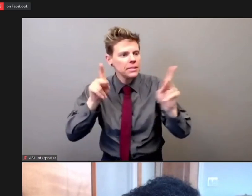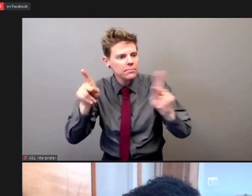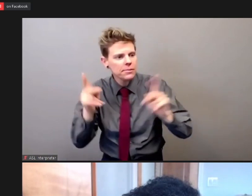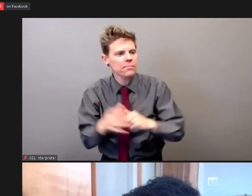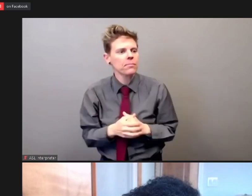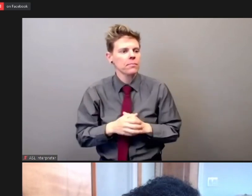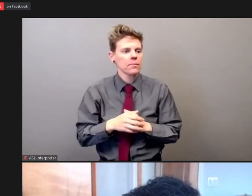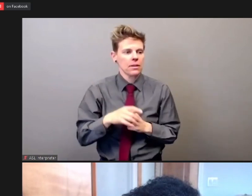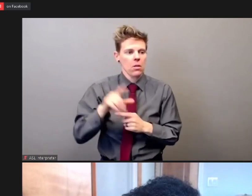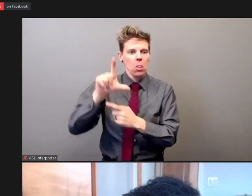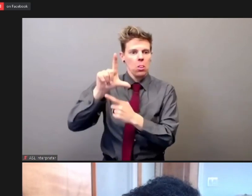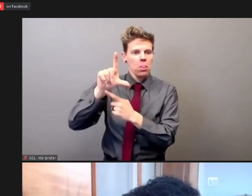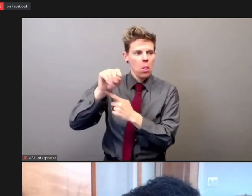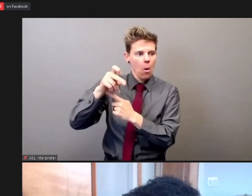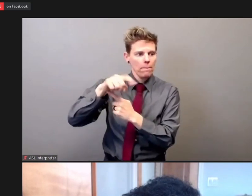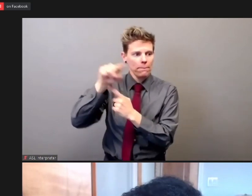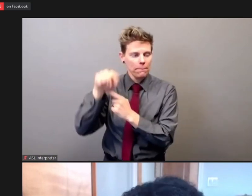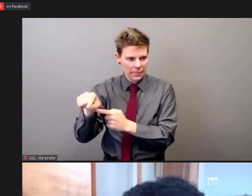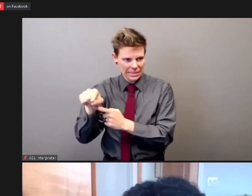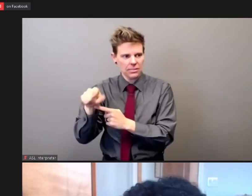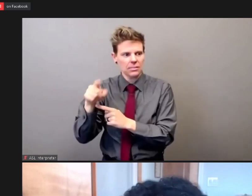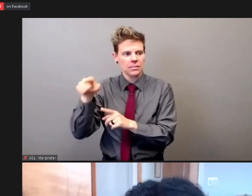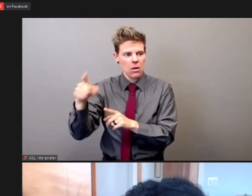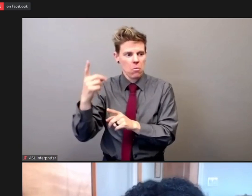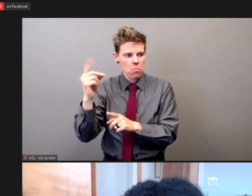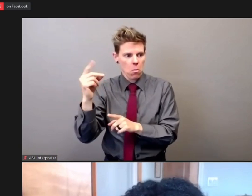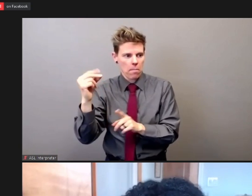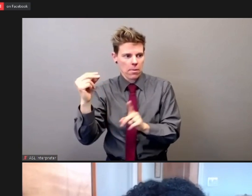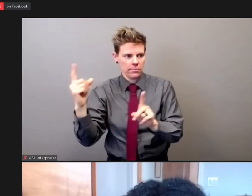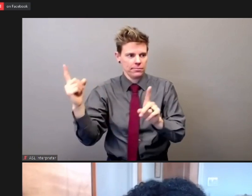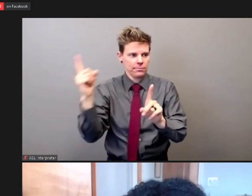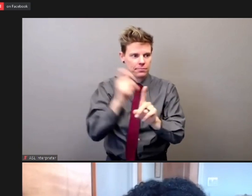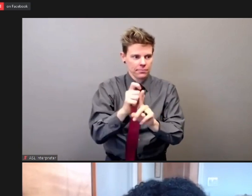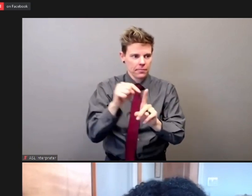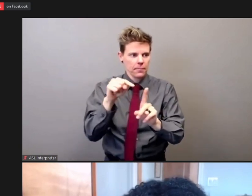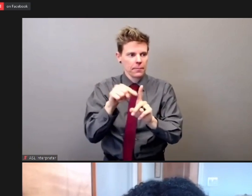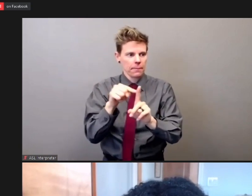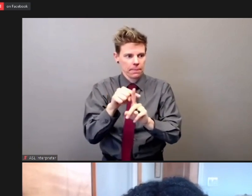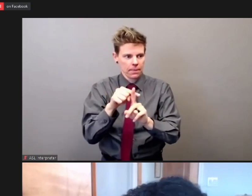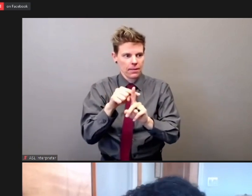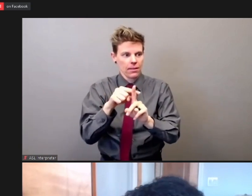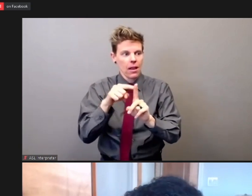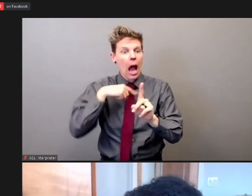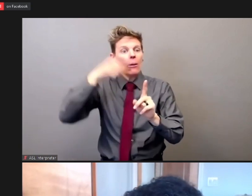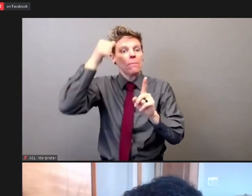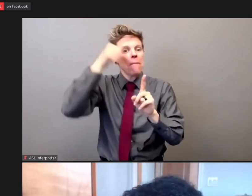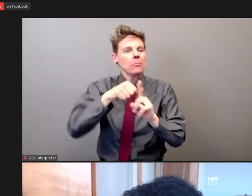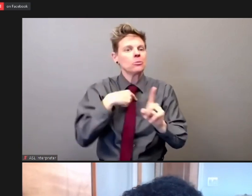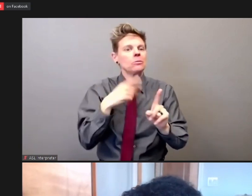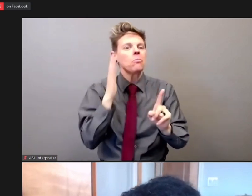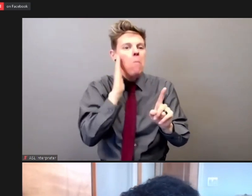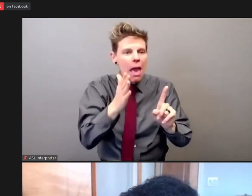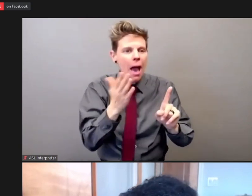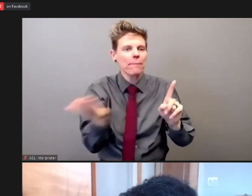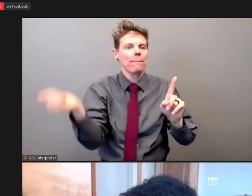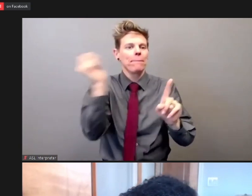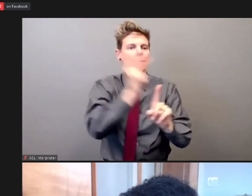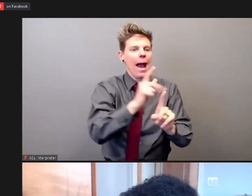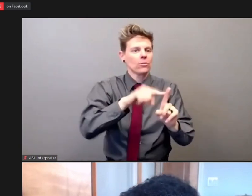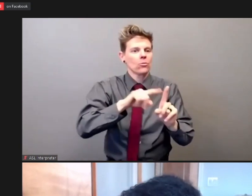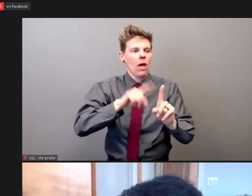before we end? You said you wanted me to come back to you. The fact that I remembered that ought to be widely acknowledged, because that's